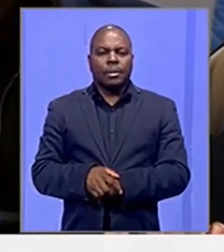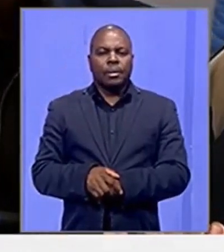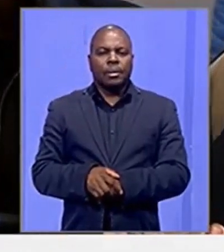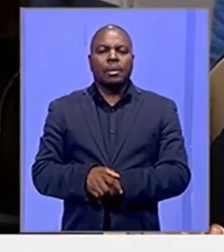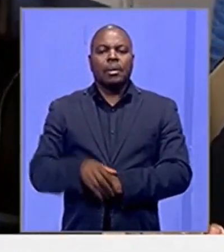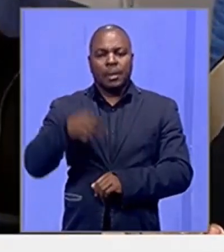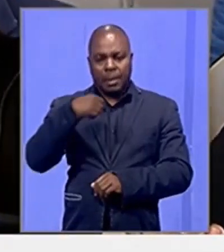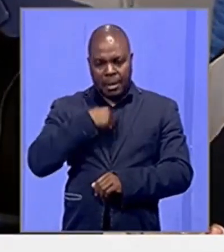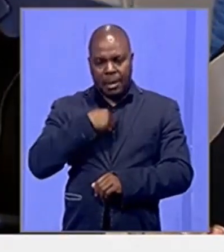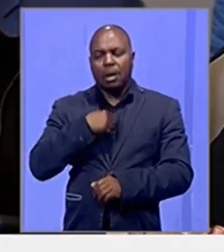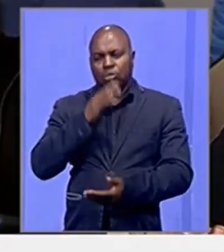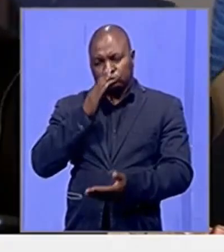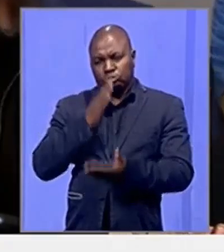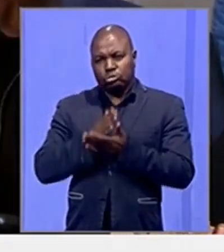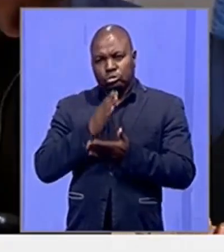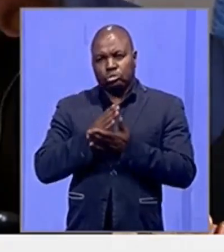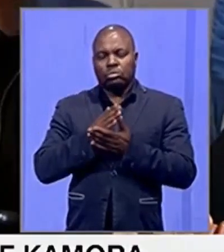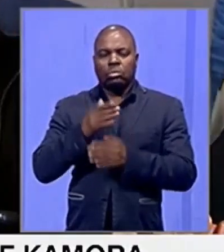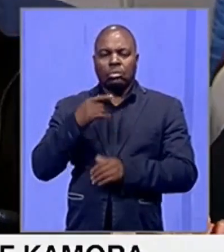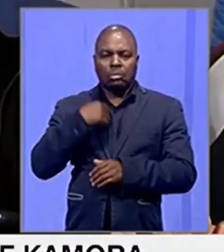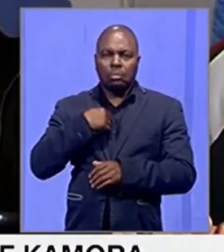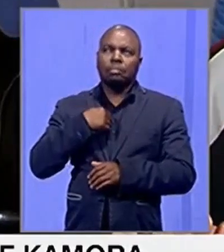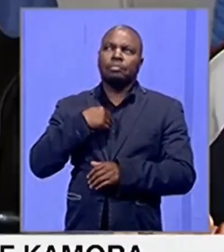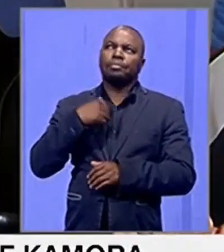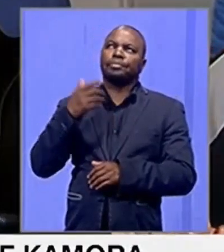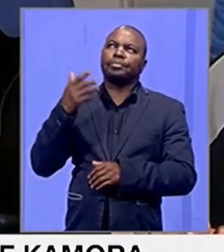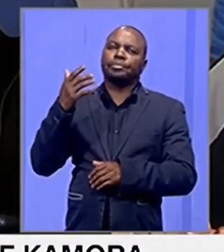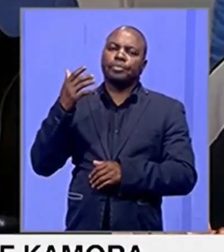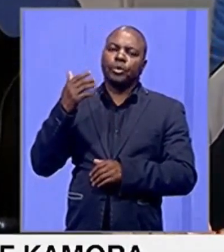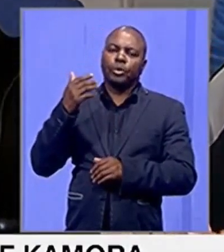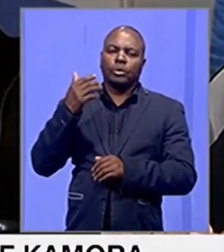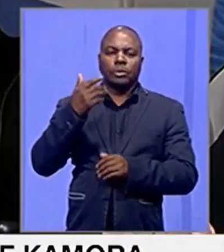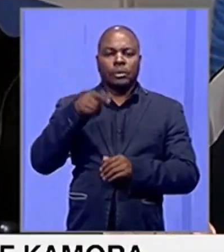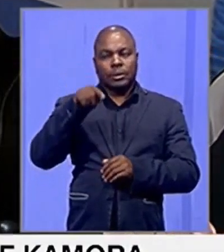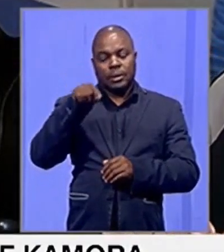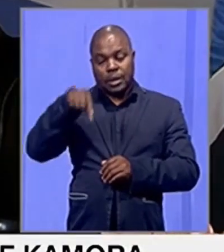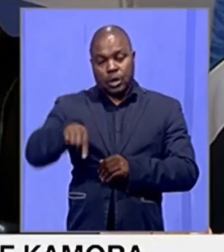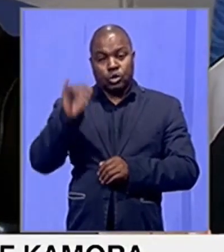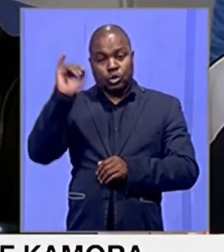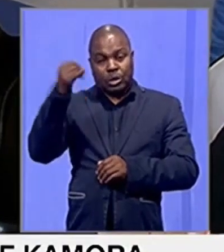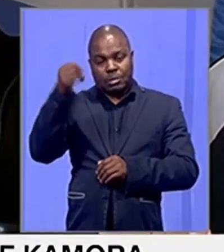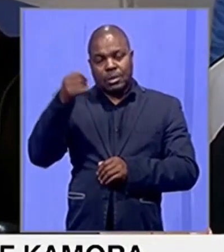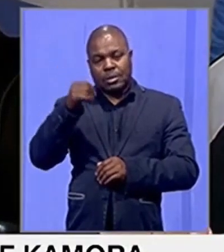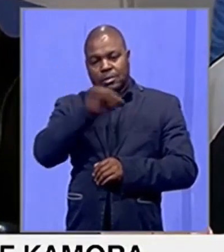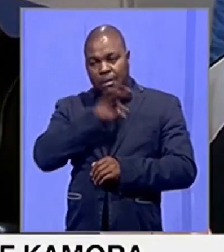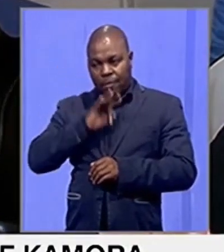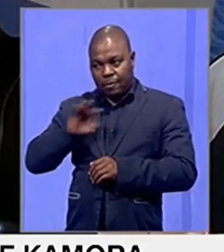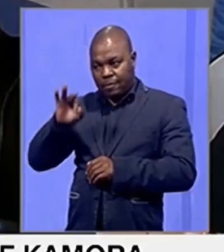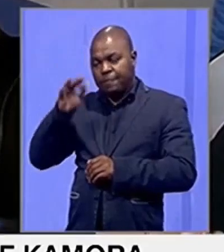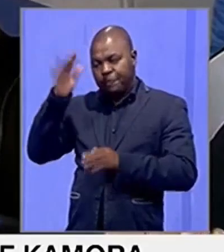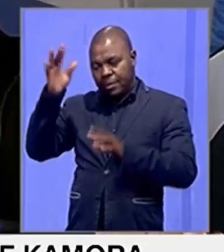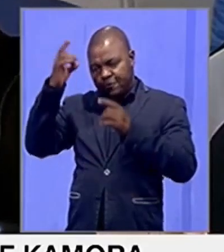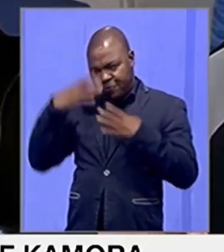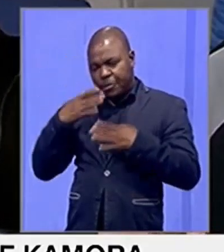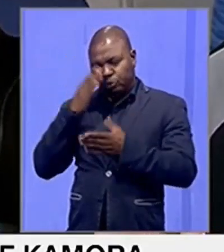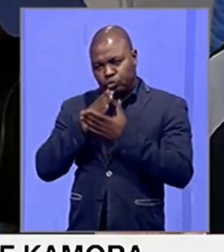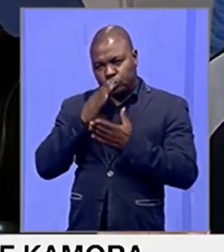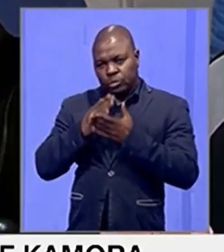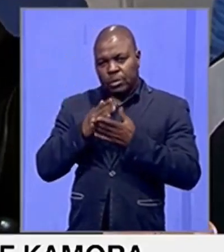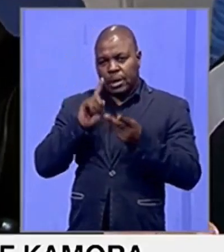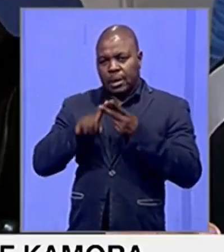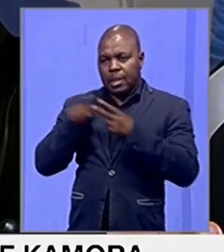And I have assurances from the officials in the city of Johannesburg and their commitment that they